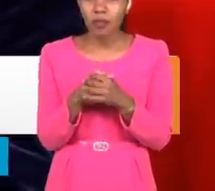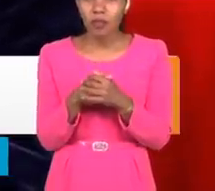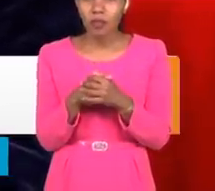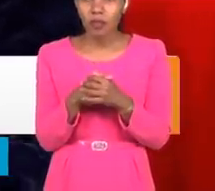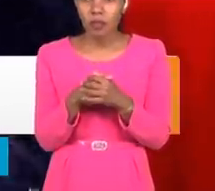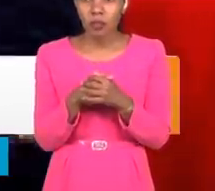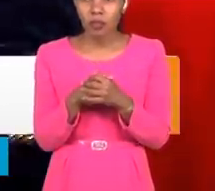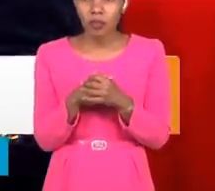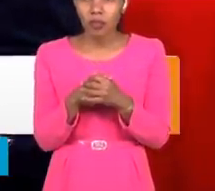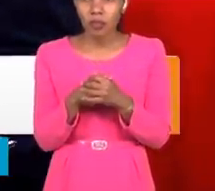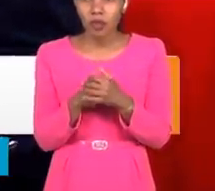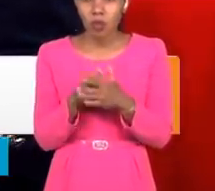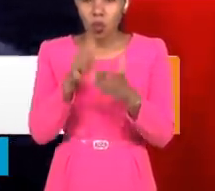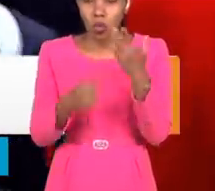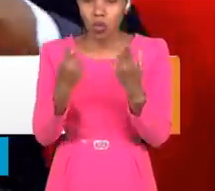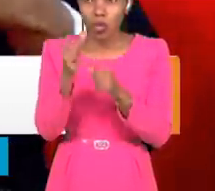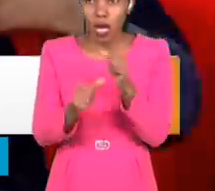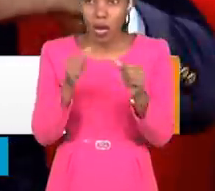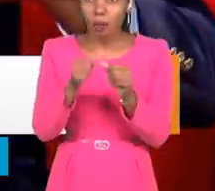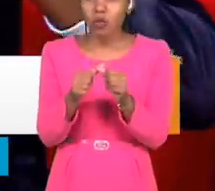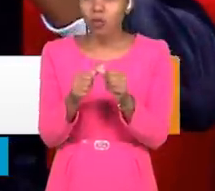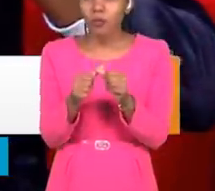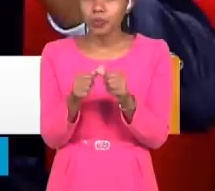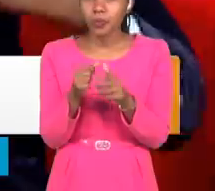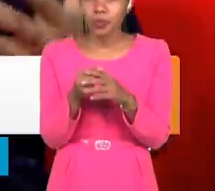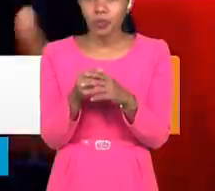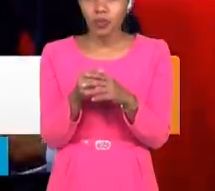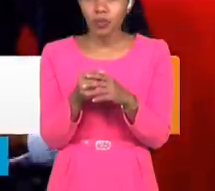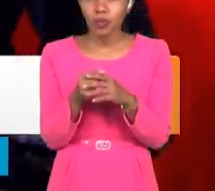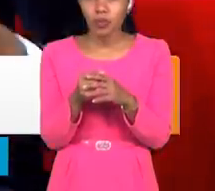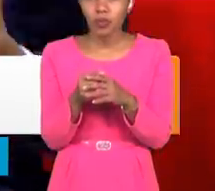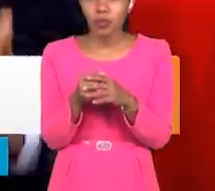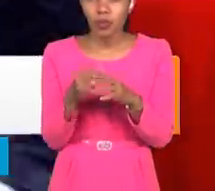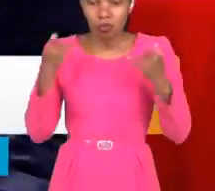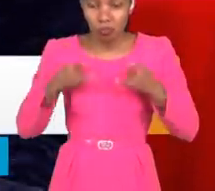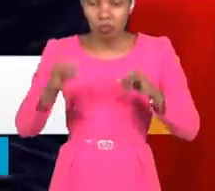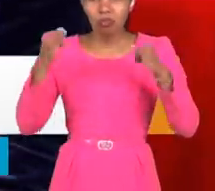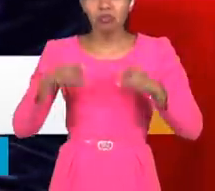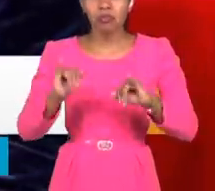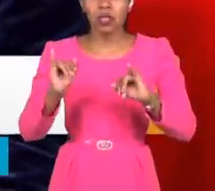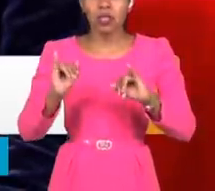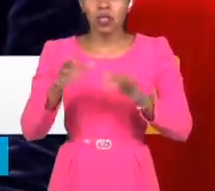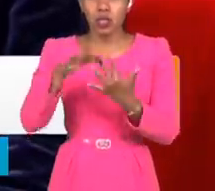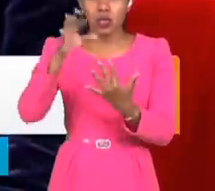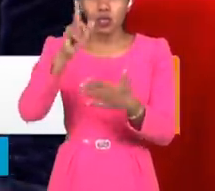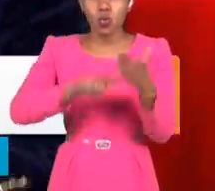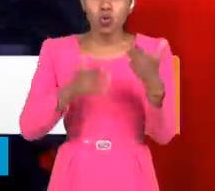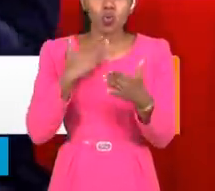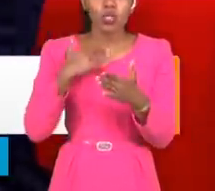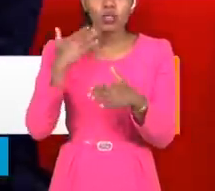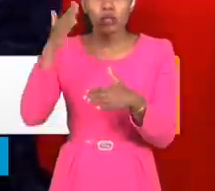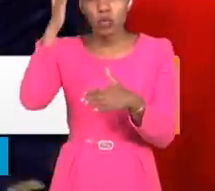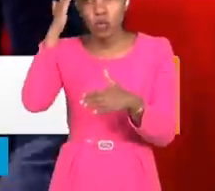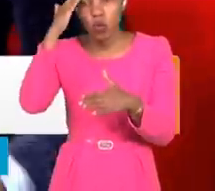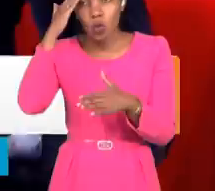what we're talking about now. The liberty to choose what you want to do in life. The liberty to actually put